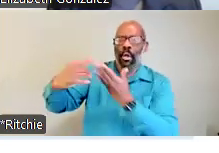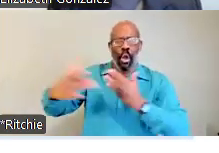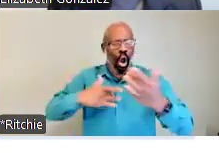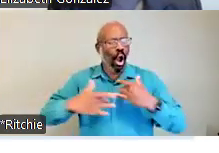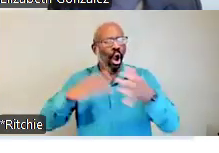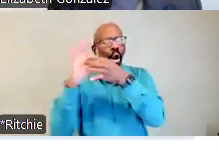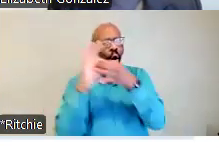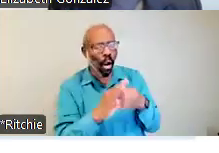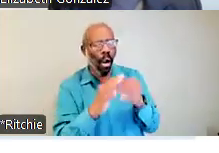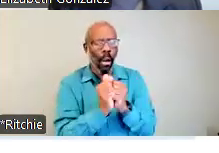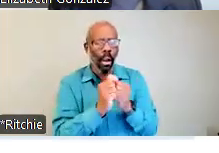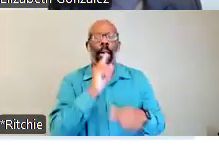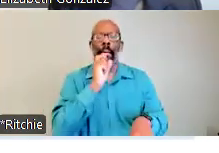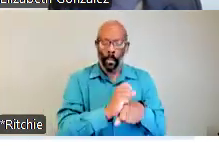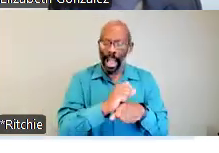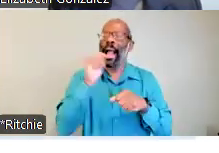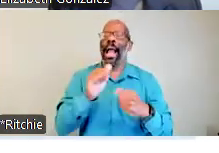and your property taxes.